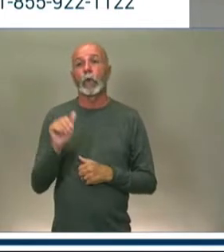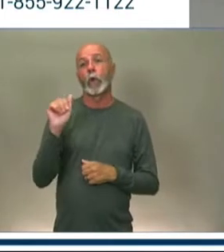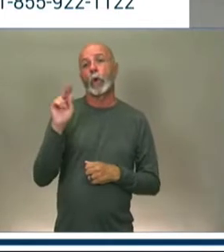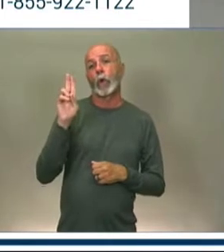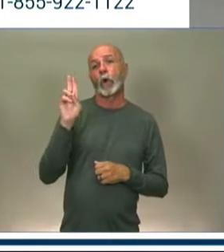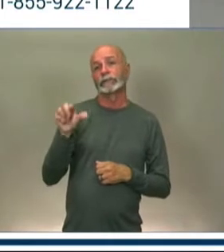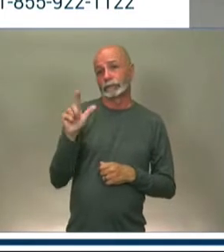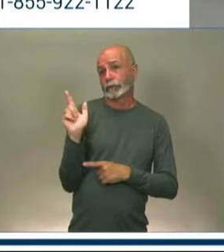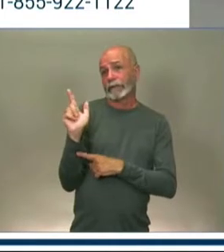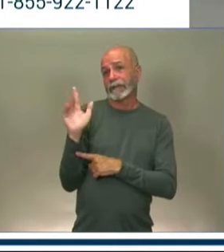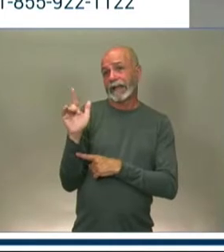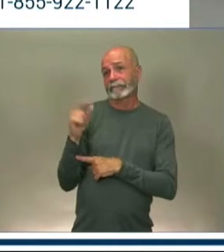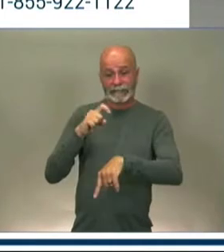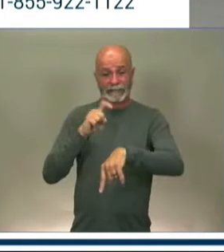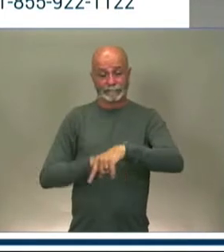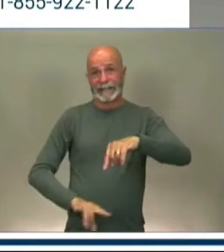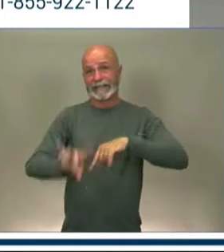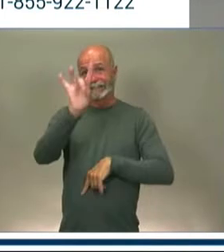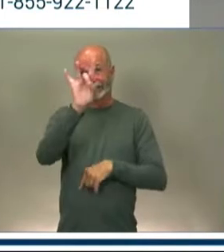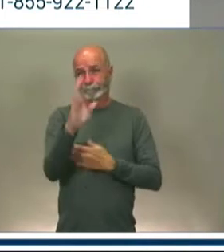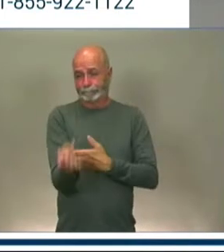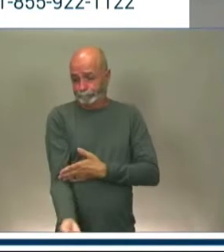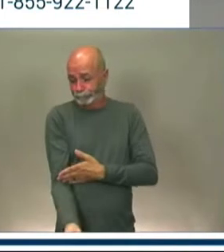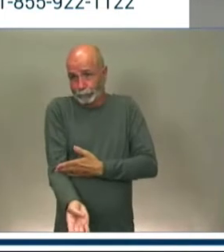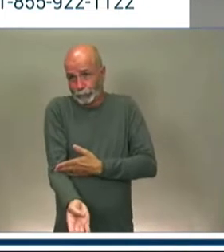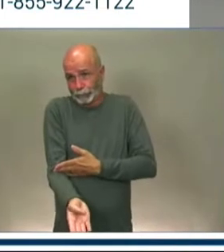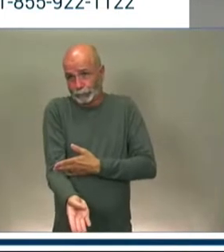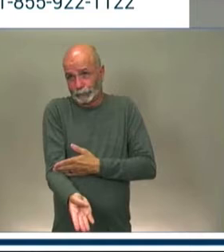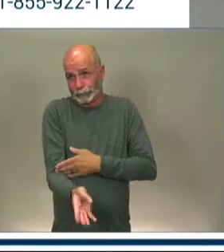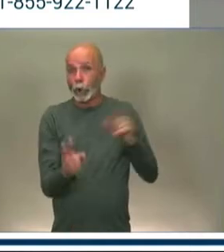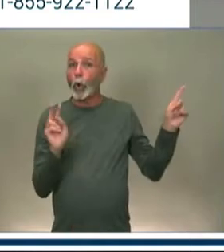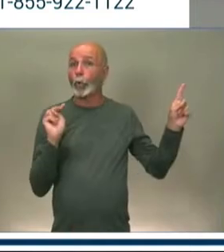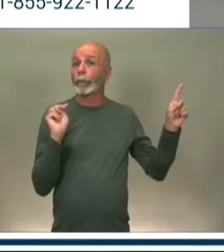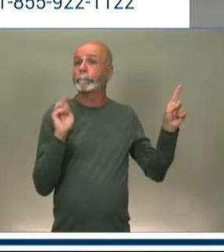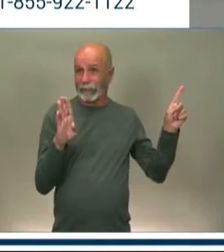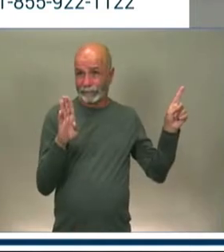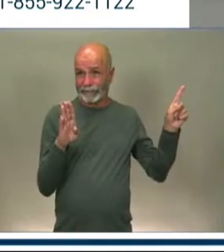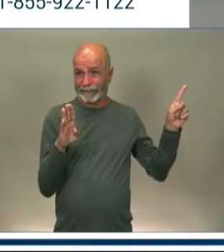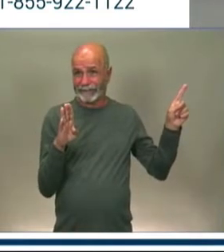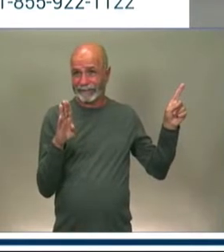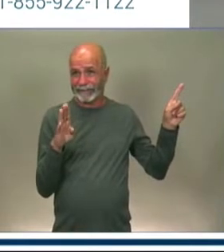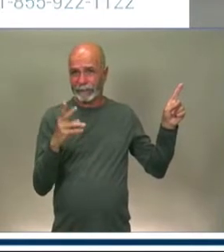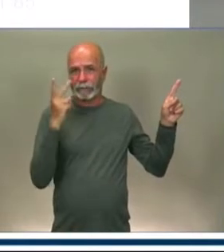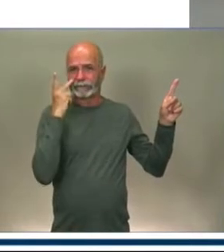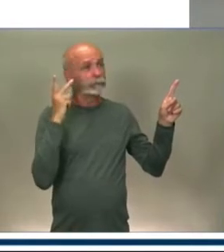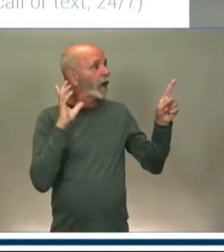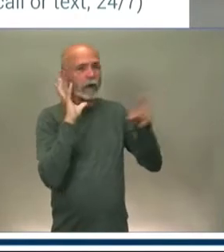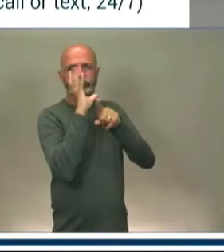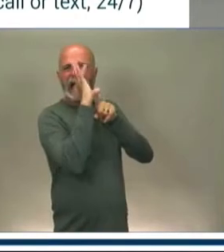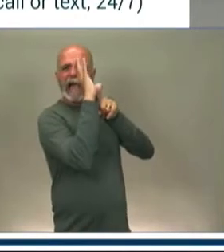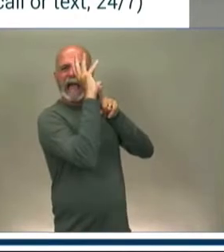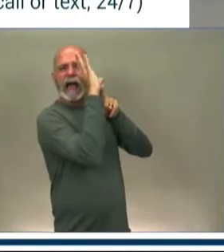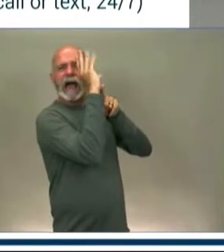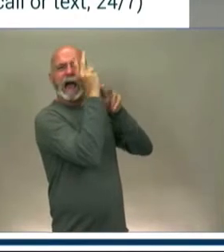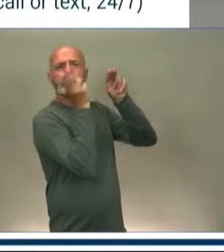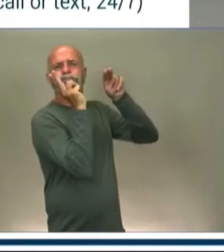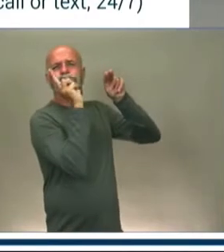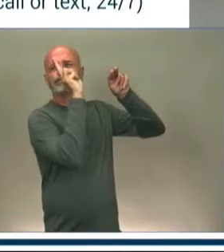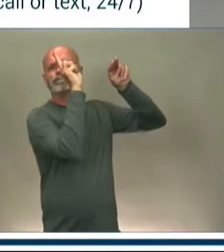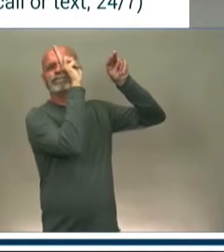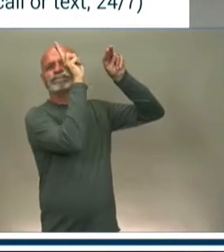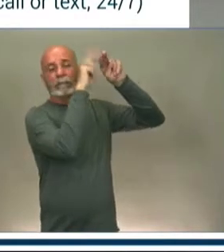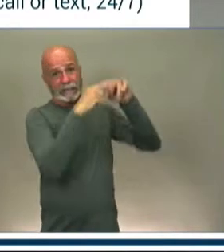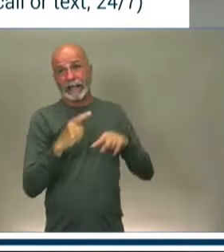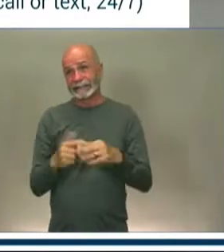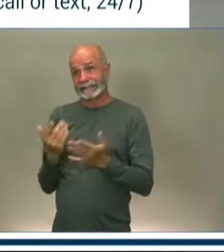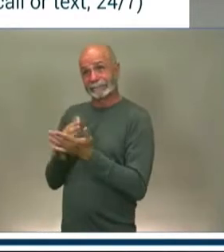also expanding it to include New Brunswick. New Brunswick has seen a recent rise in cases, and some of our cases in the last